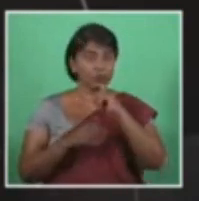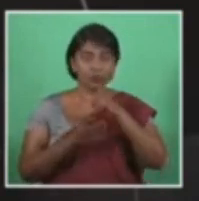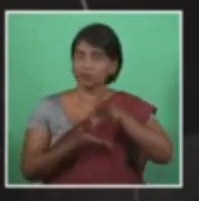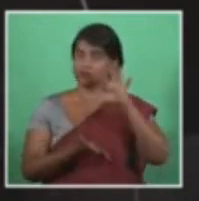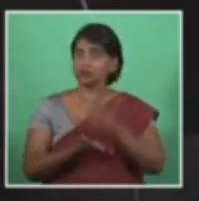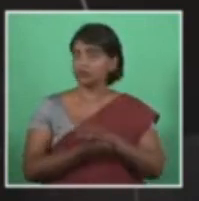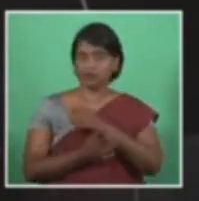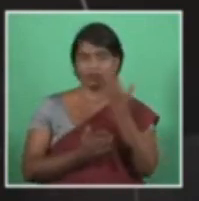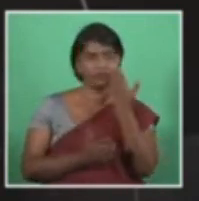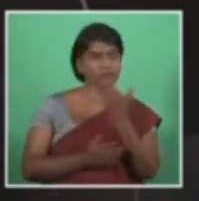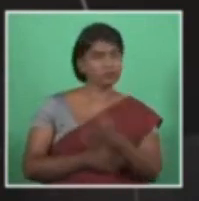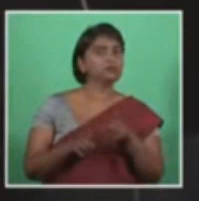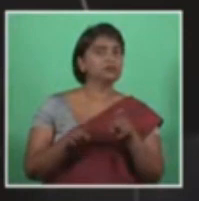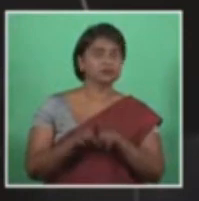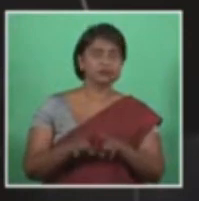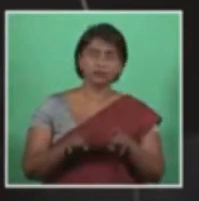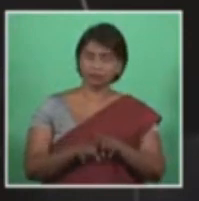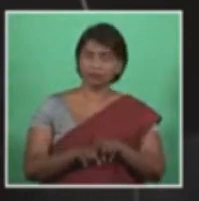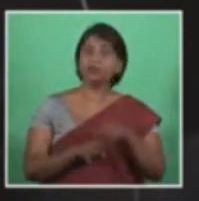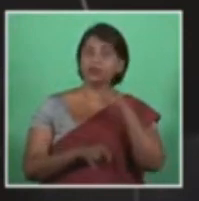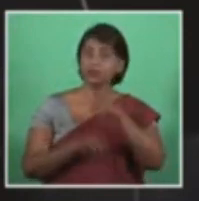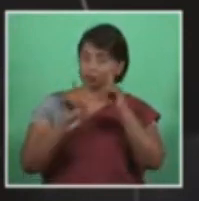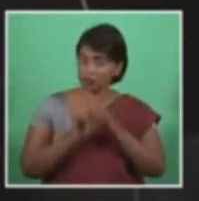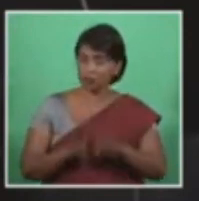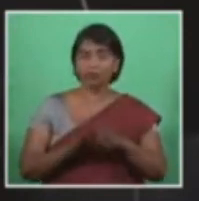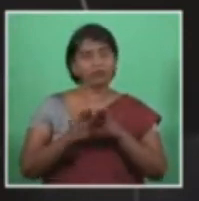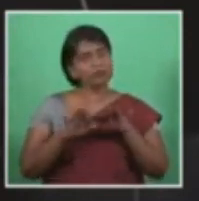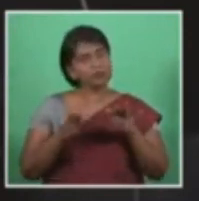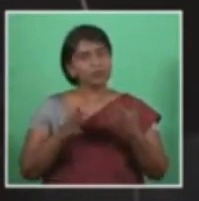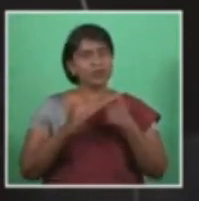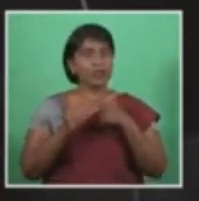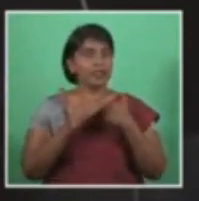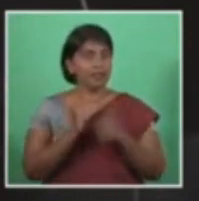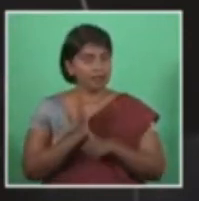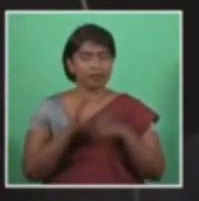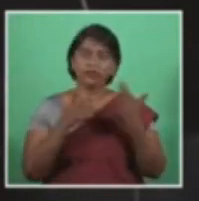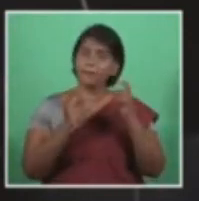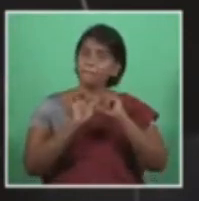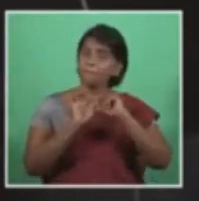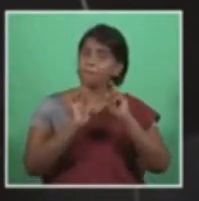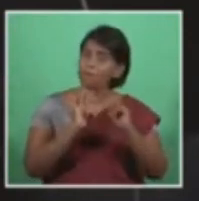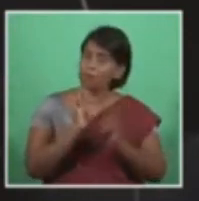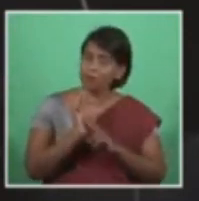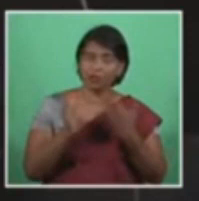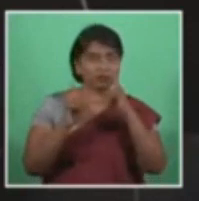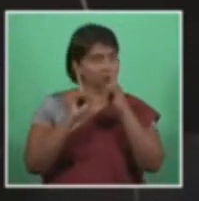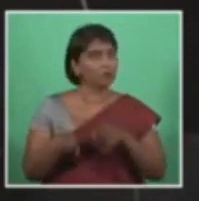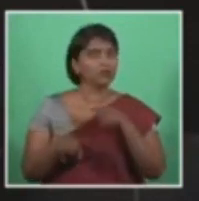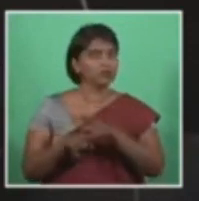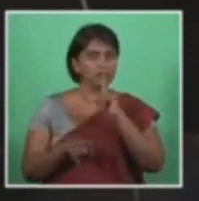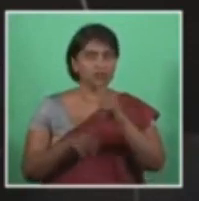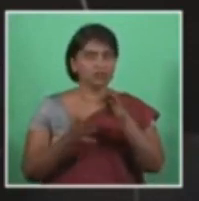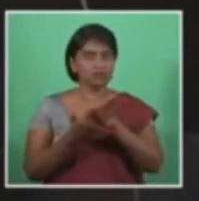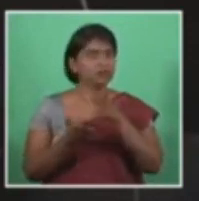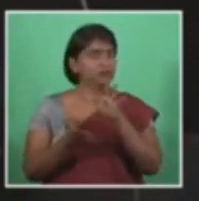of determination about any other bill that has been presented to this parliament in its history, right? So it is in